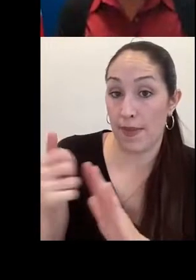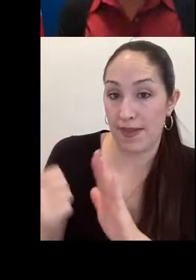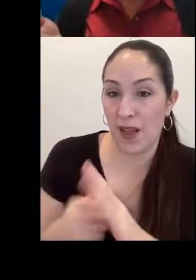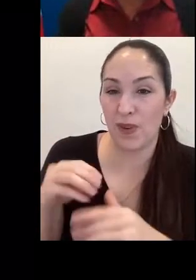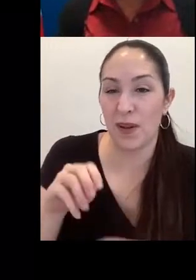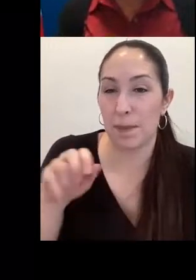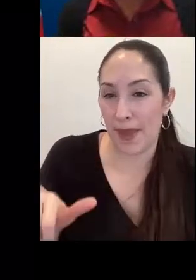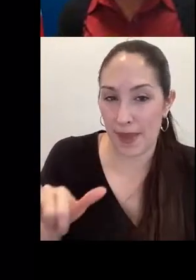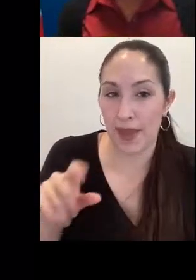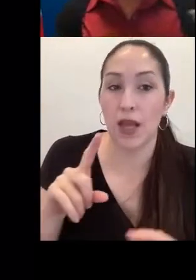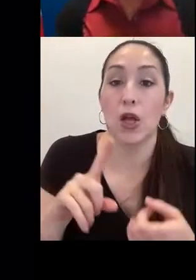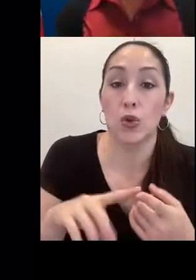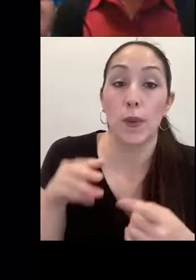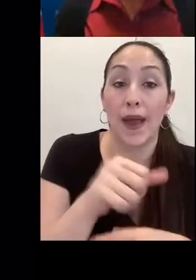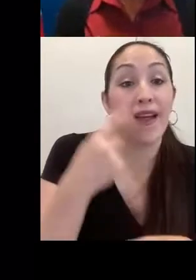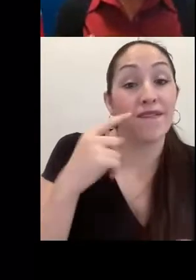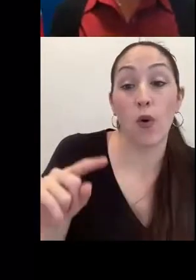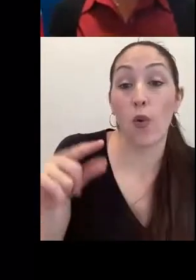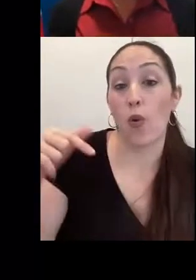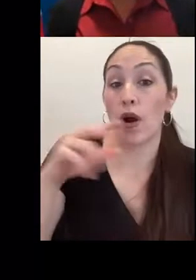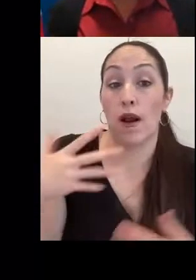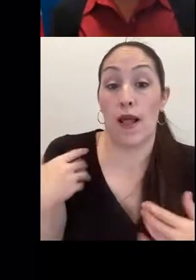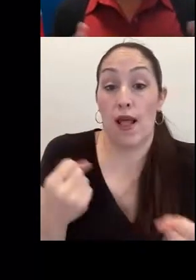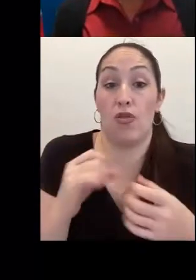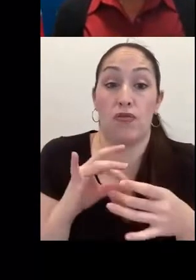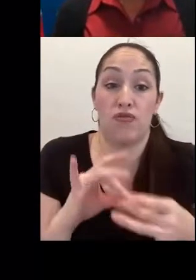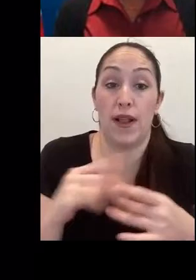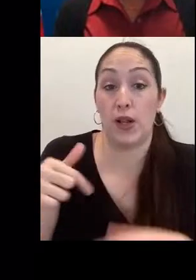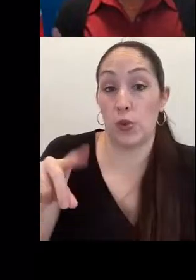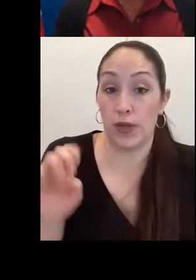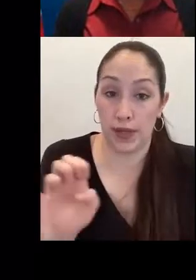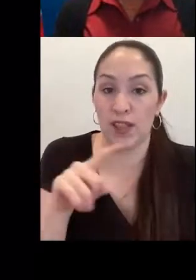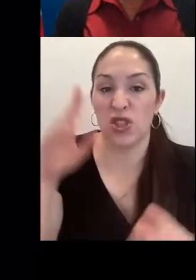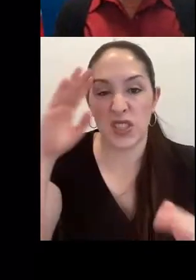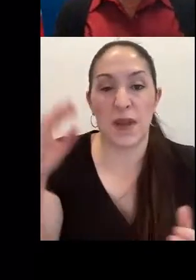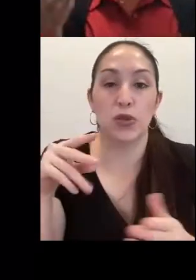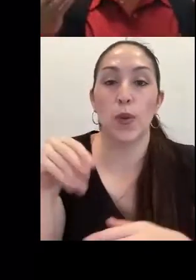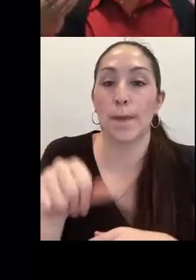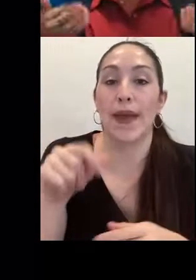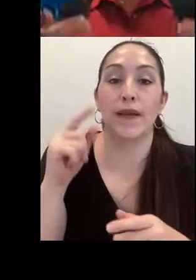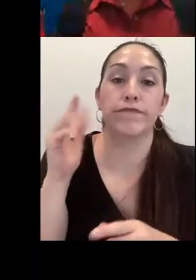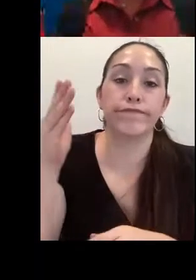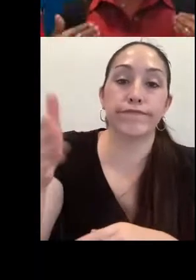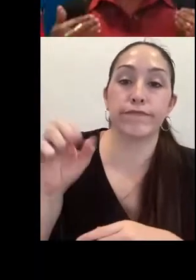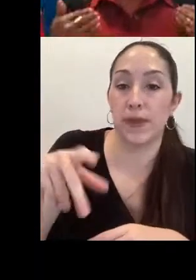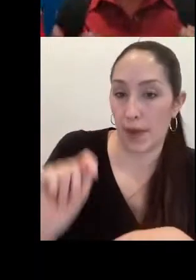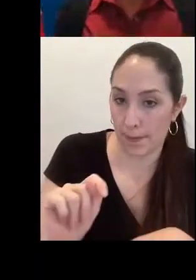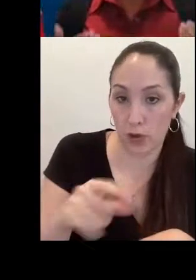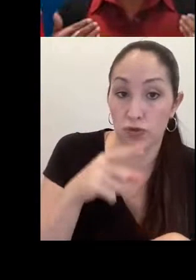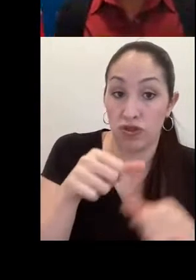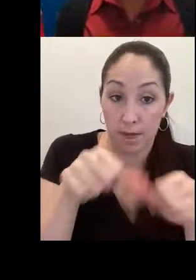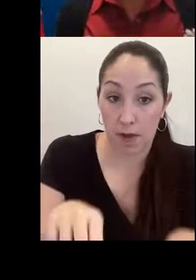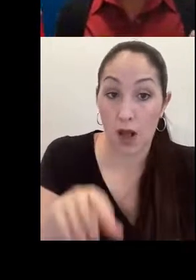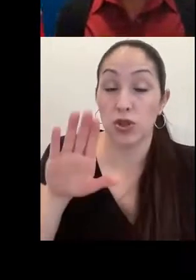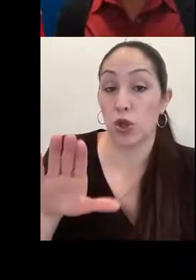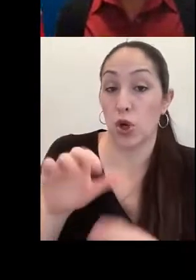expects to pay in September. She deposits the distribution into her checking account in May and withdraws it in September to pay